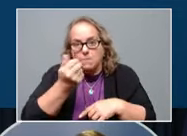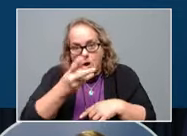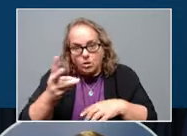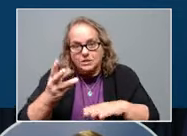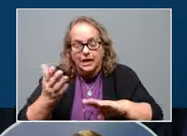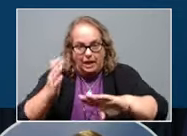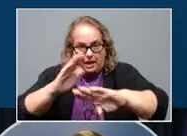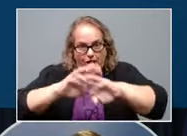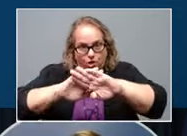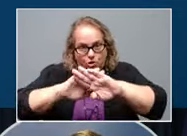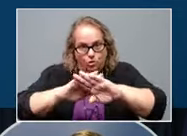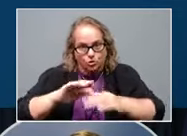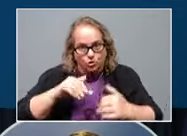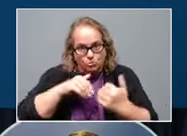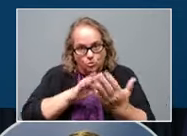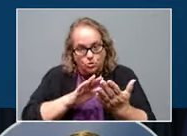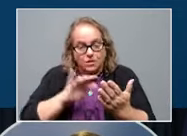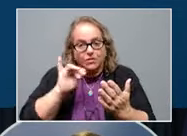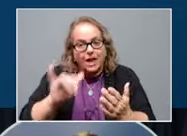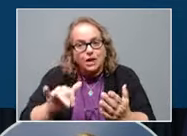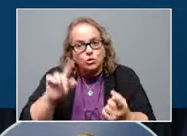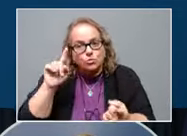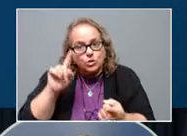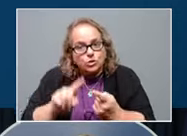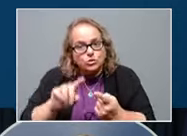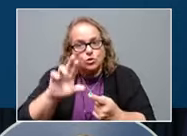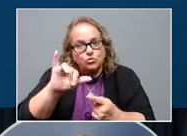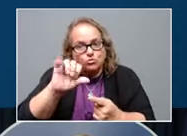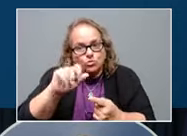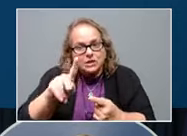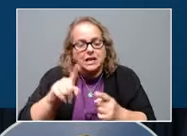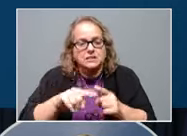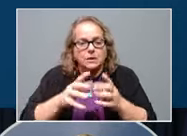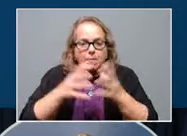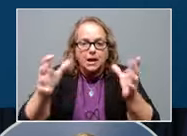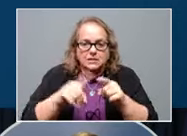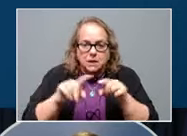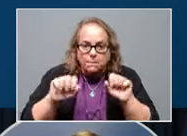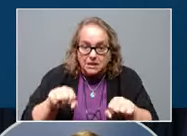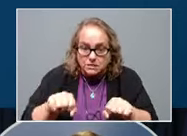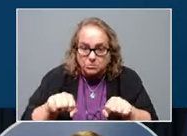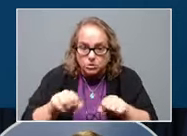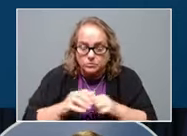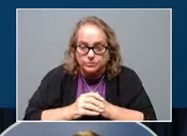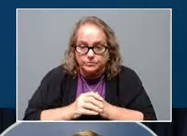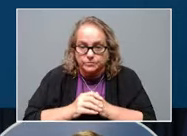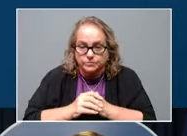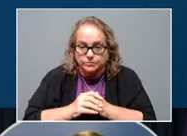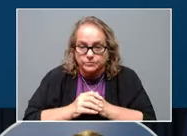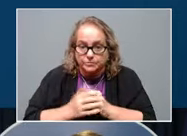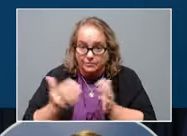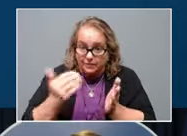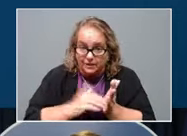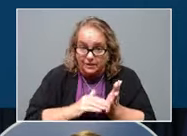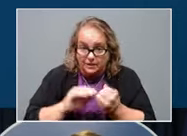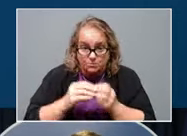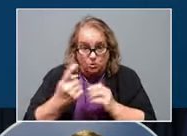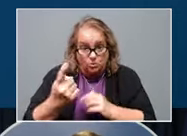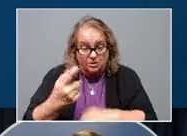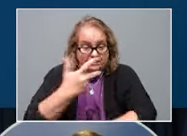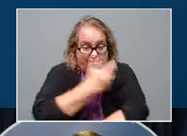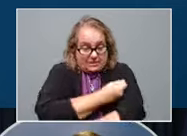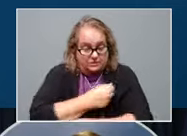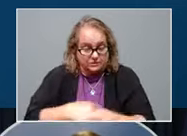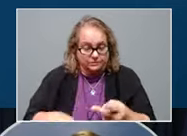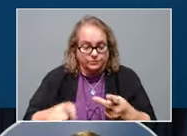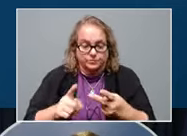approach that reduces the risk as much as possible. Again, number 1 tool, vaccines. Number 2